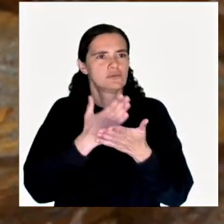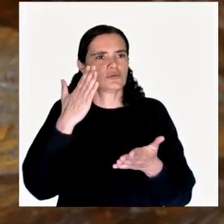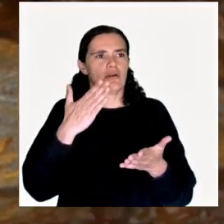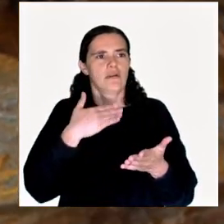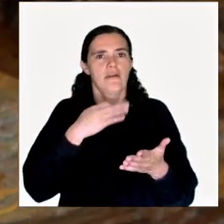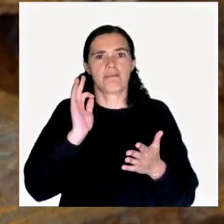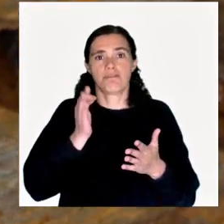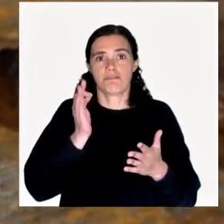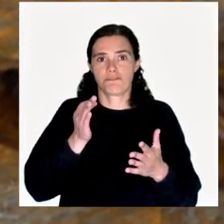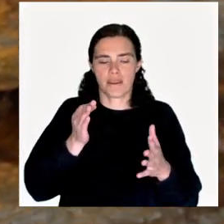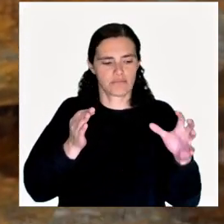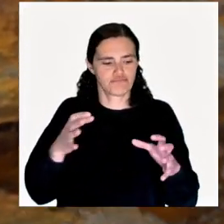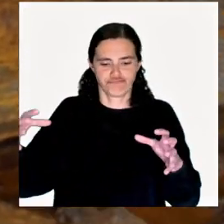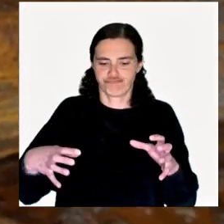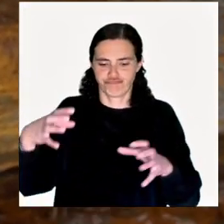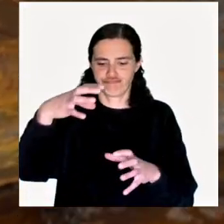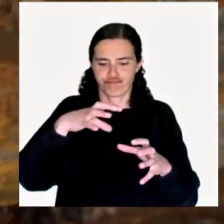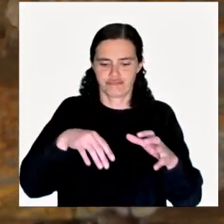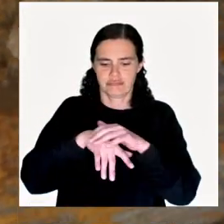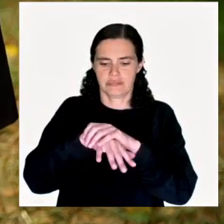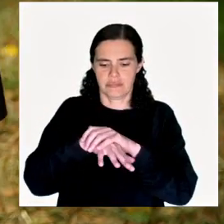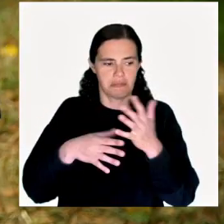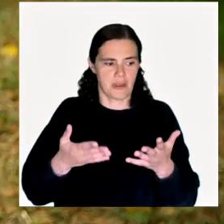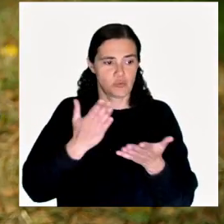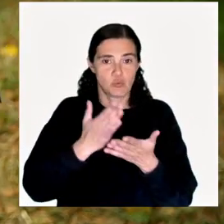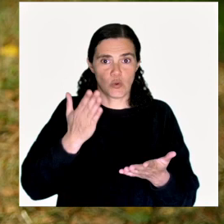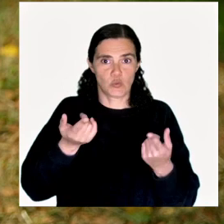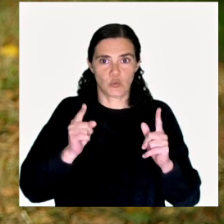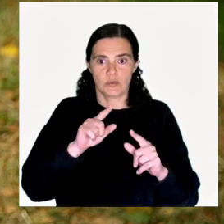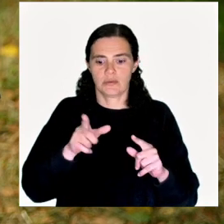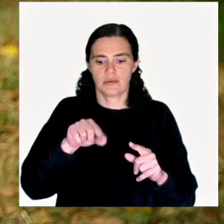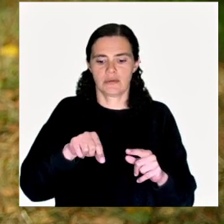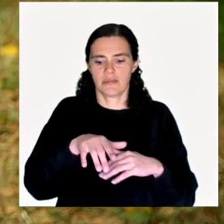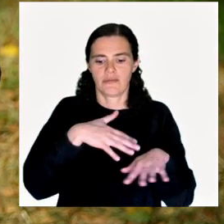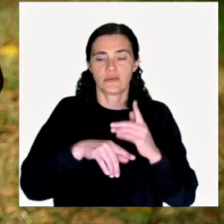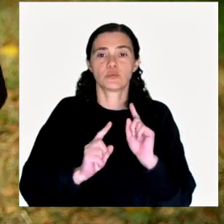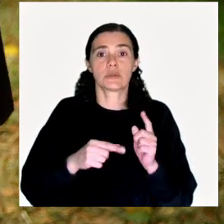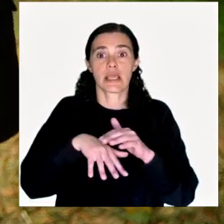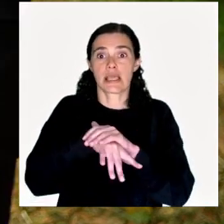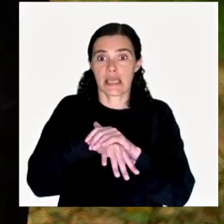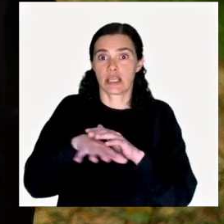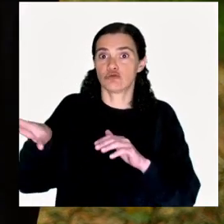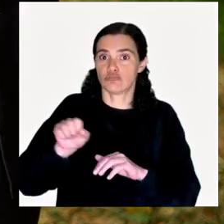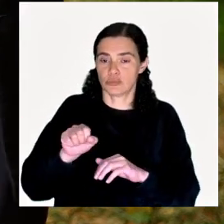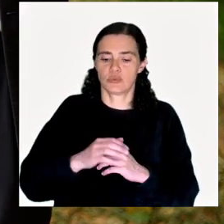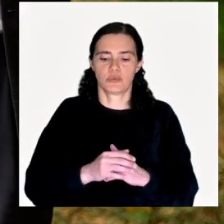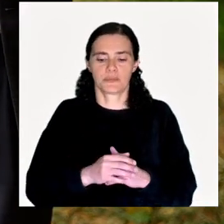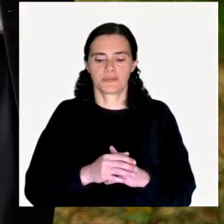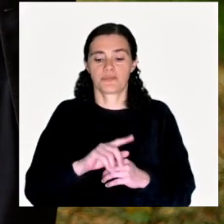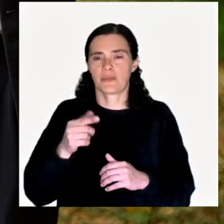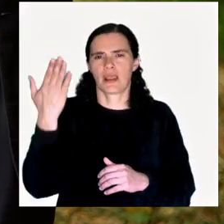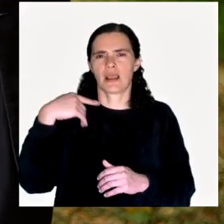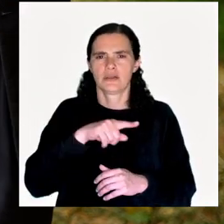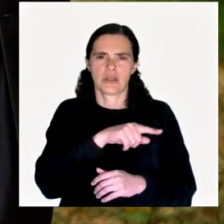just casting the root in iron, he actually took the roots